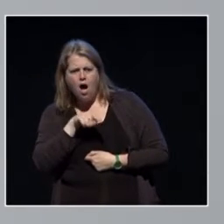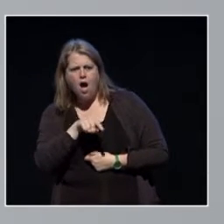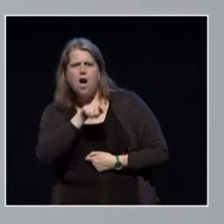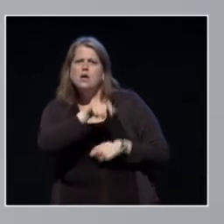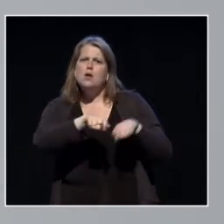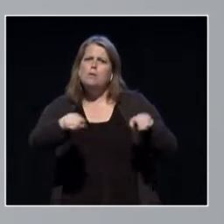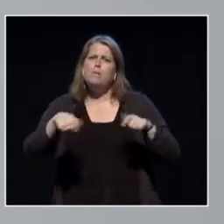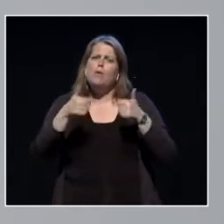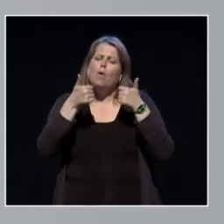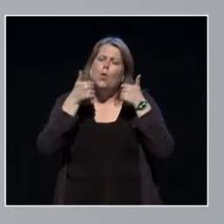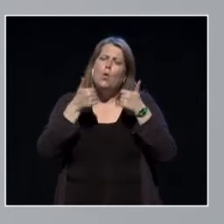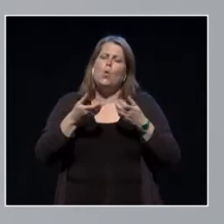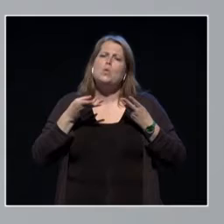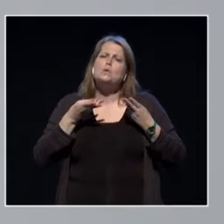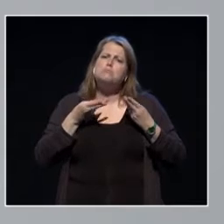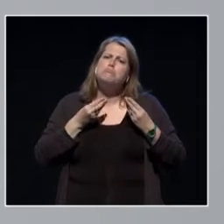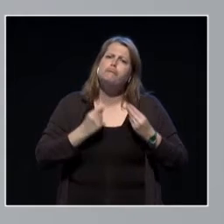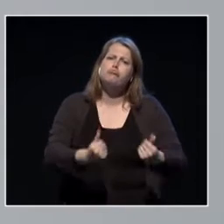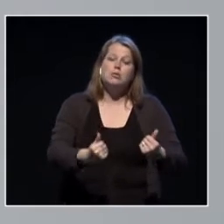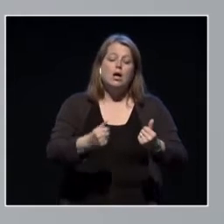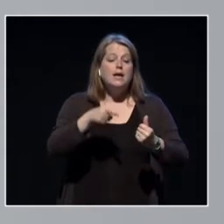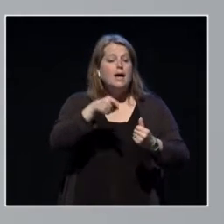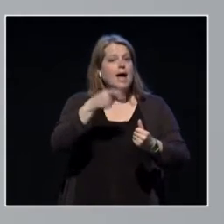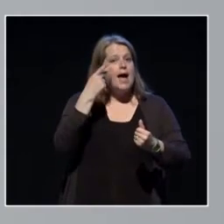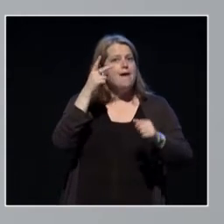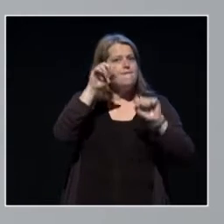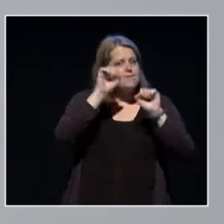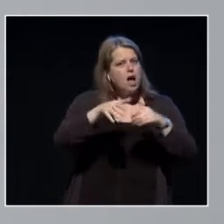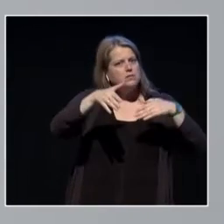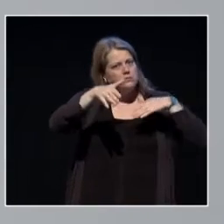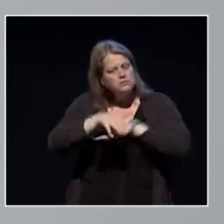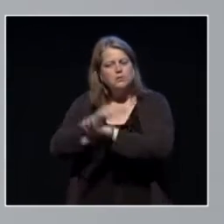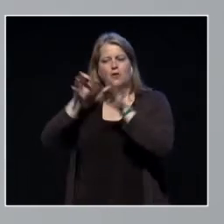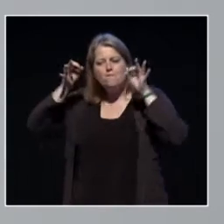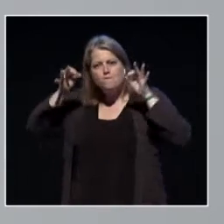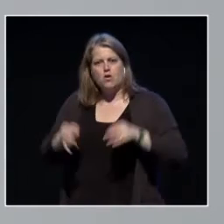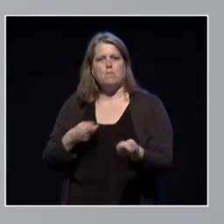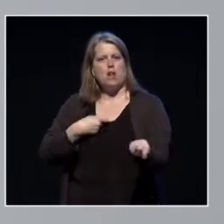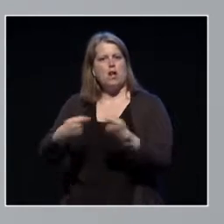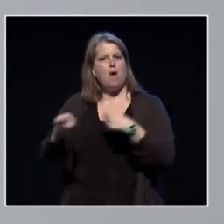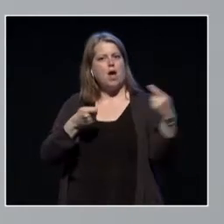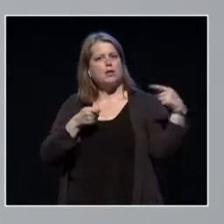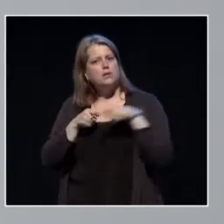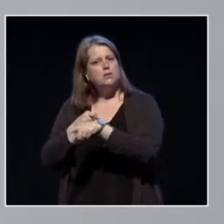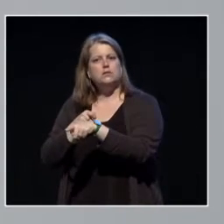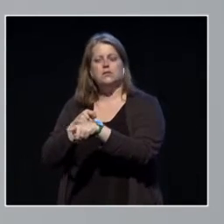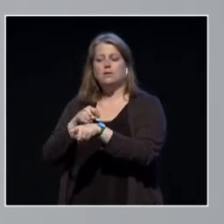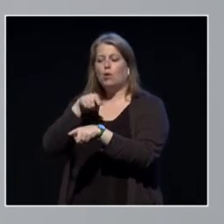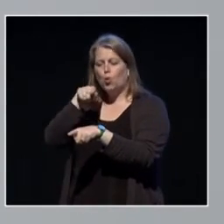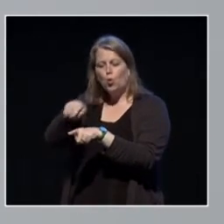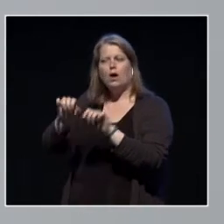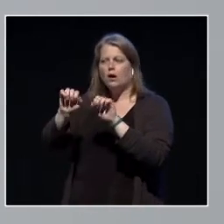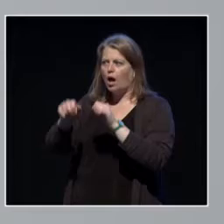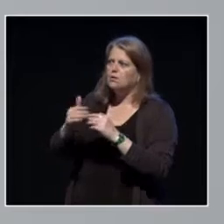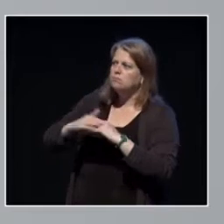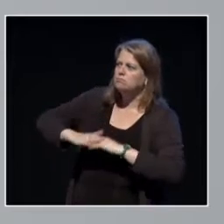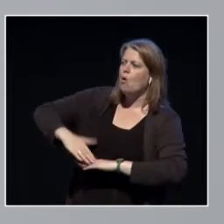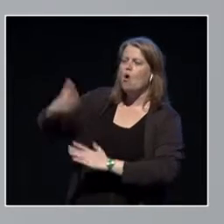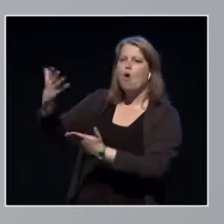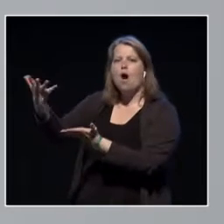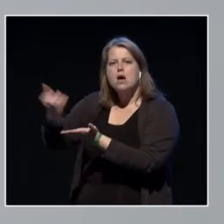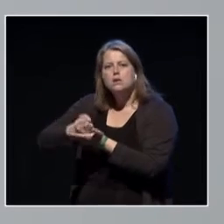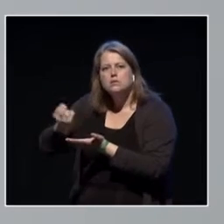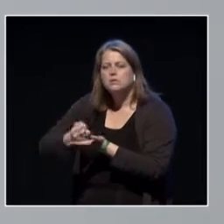people could gain access to the formal market, they could potentially generate a greater income and